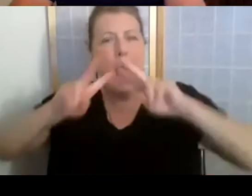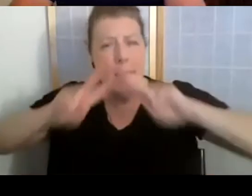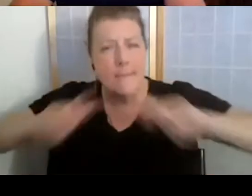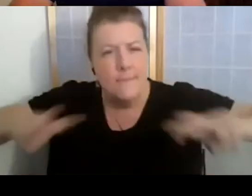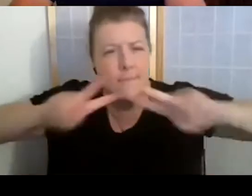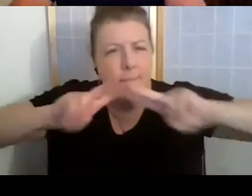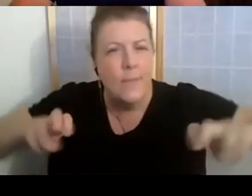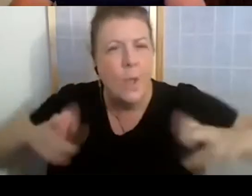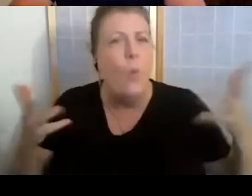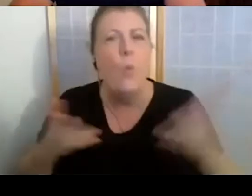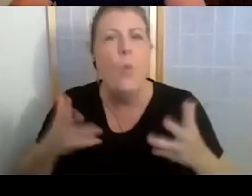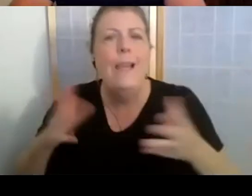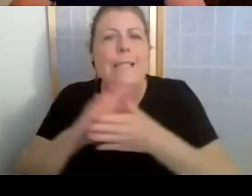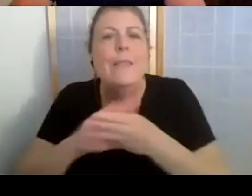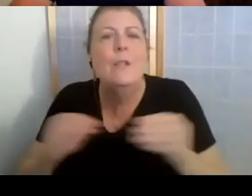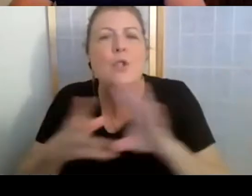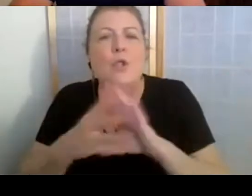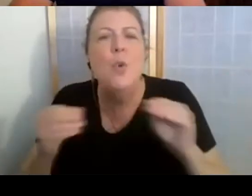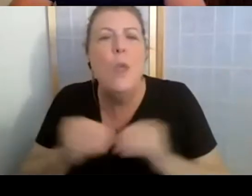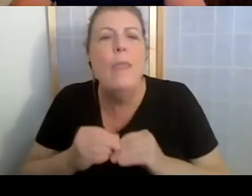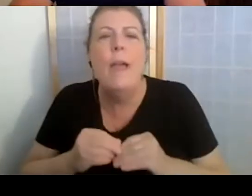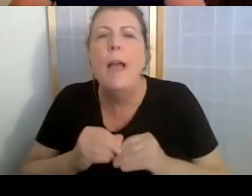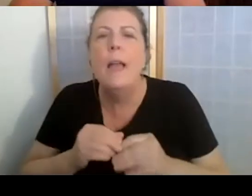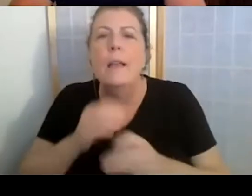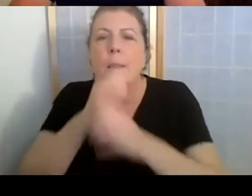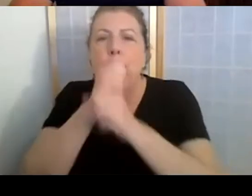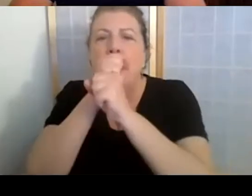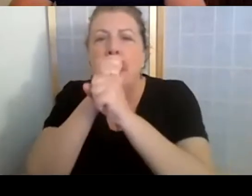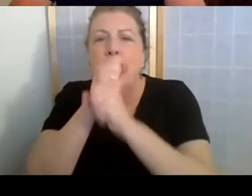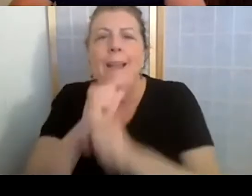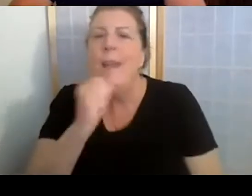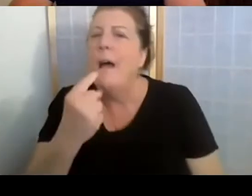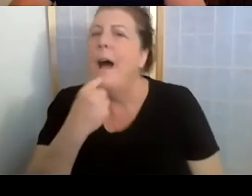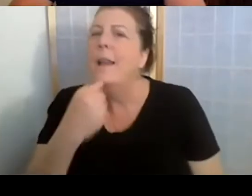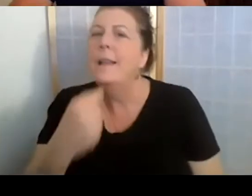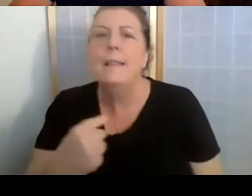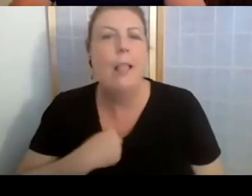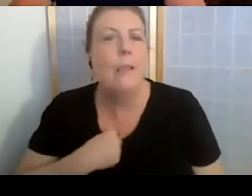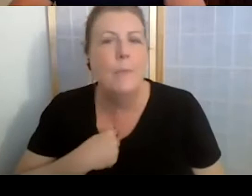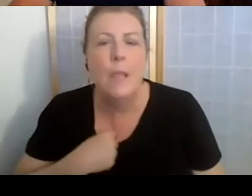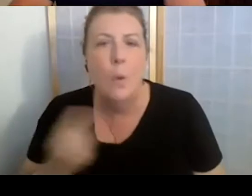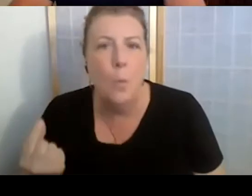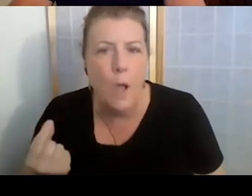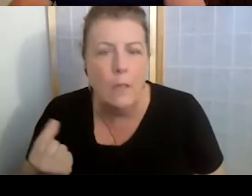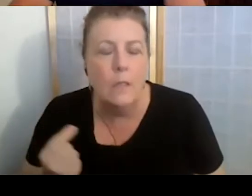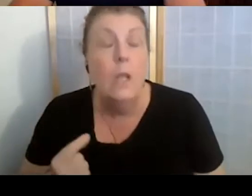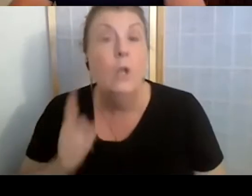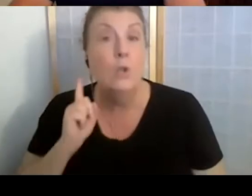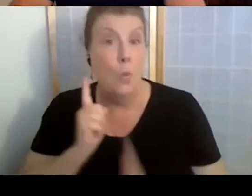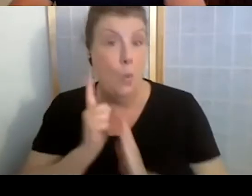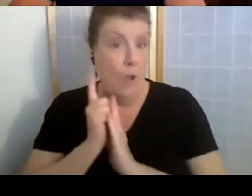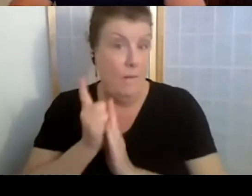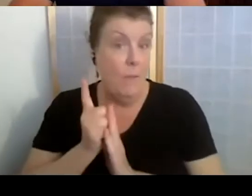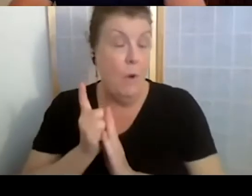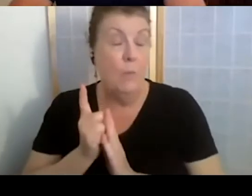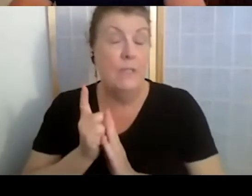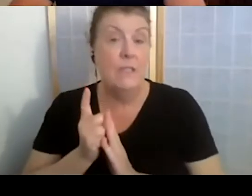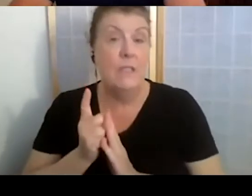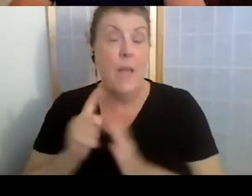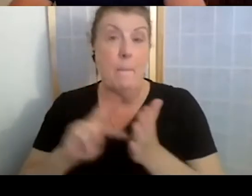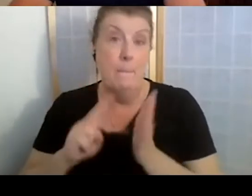of the things that, one of the moments in the episode that meant a lot to me, that was, you know,